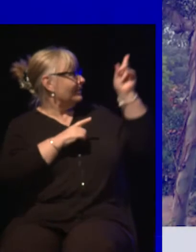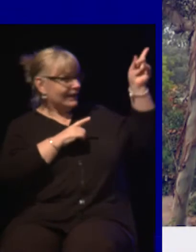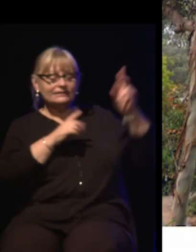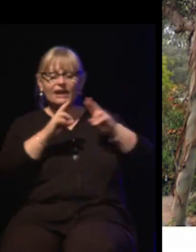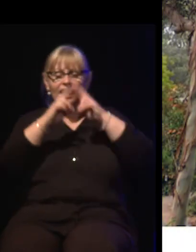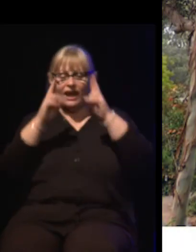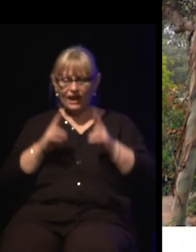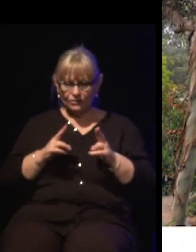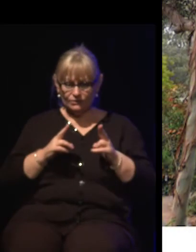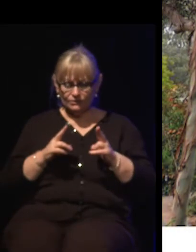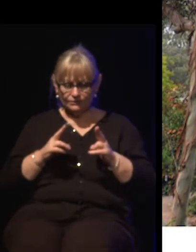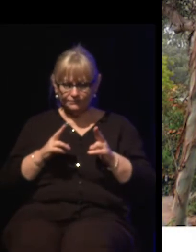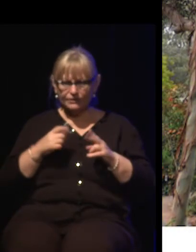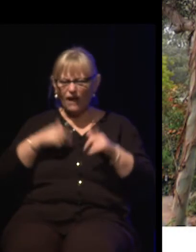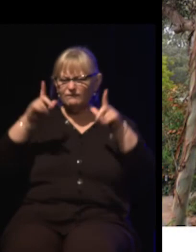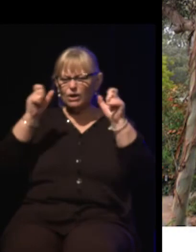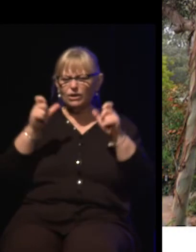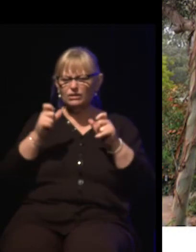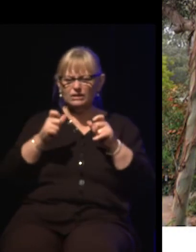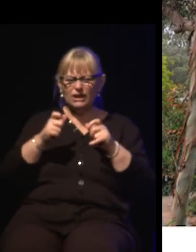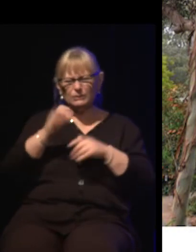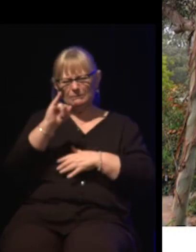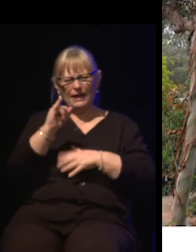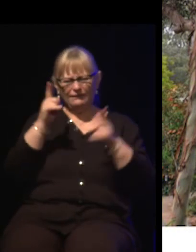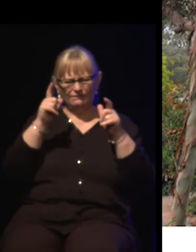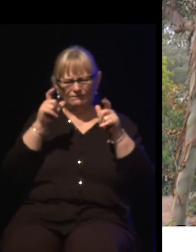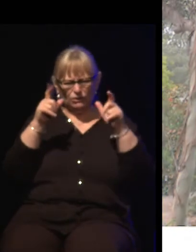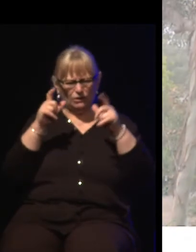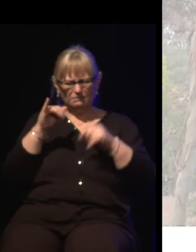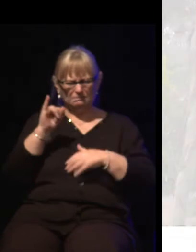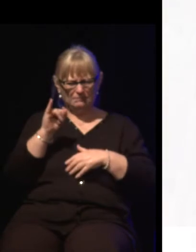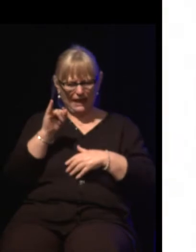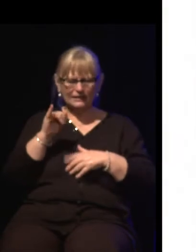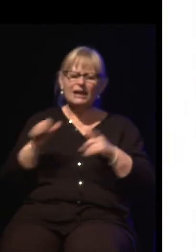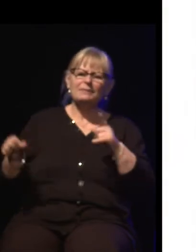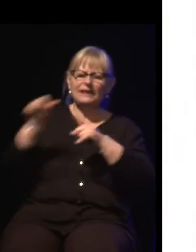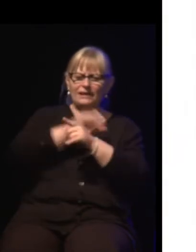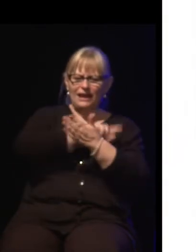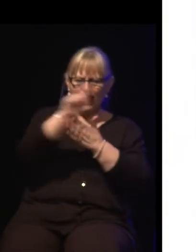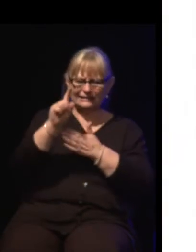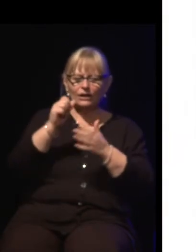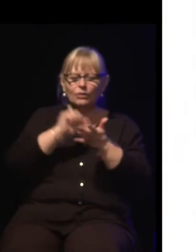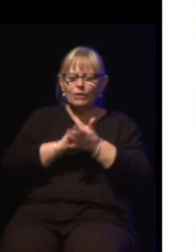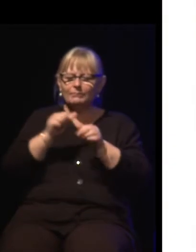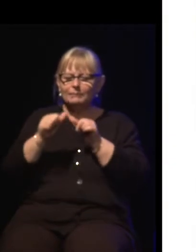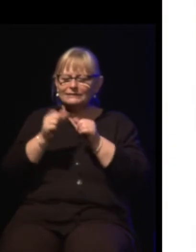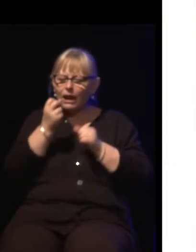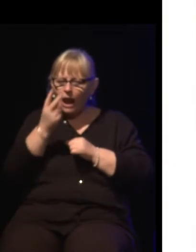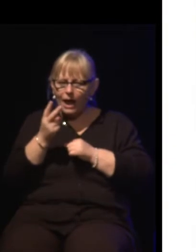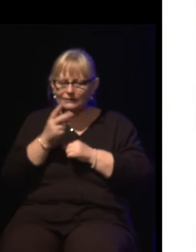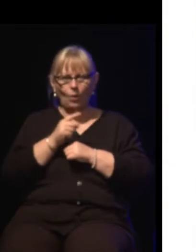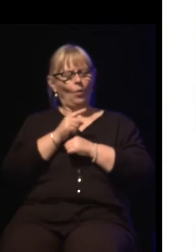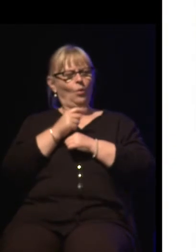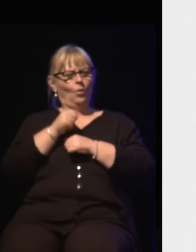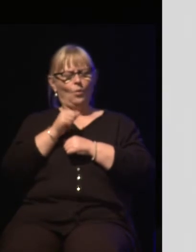a house that I photographed once really badly, and then I came back and photographed it in the right light, and looked at